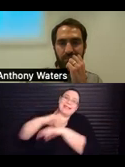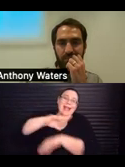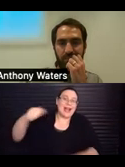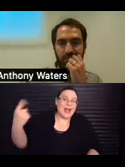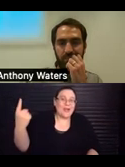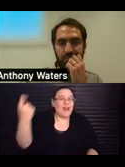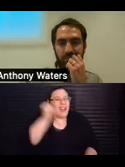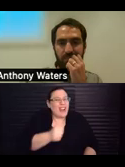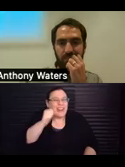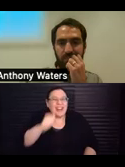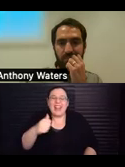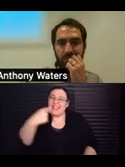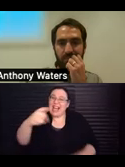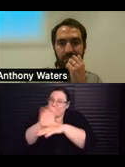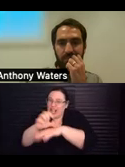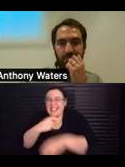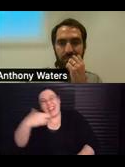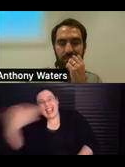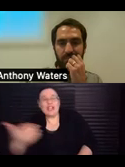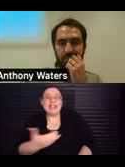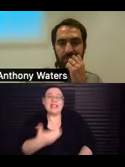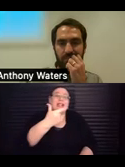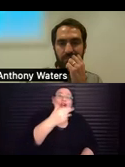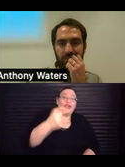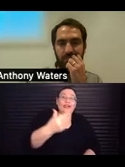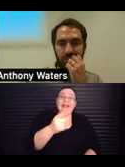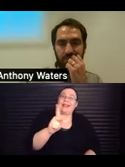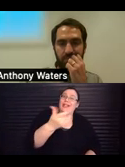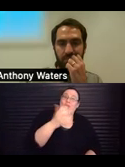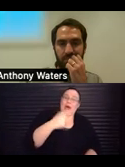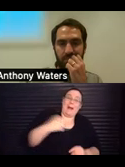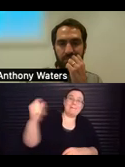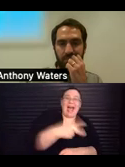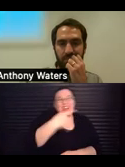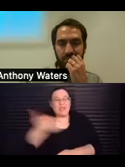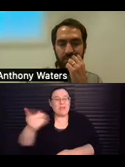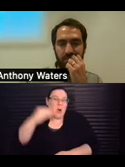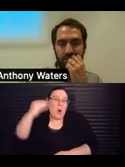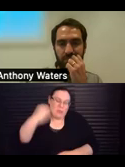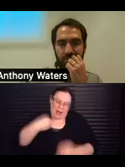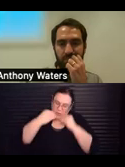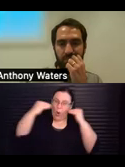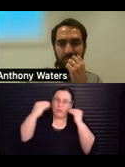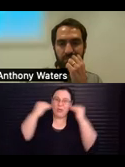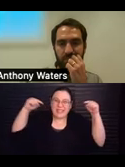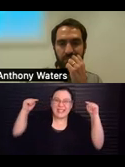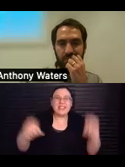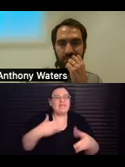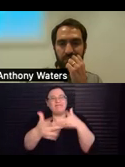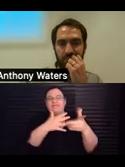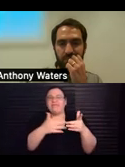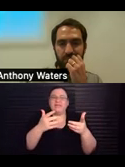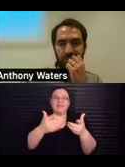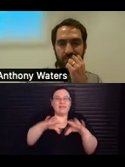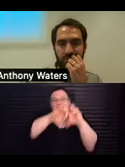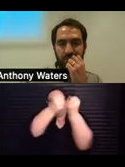day. Tell Chocolate I said thank you. Tell Greek Yogurt I'm back. Tell them I am home. Tell them I'm home. Home is here. No matter what the shatter or the clatter,